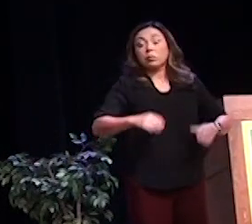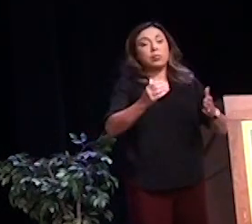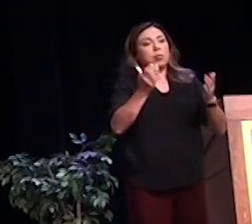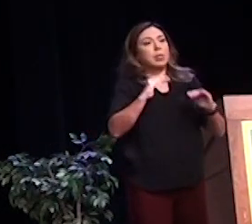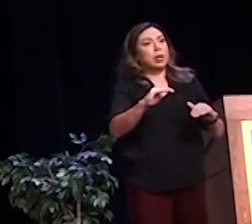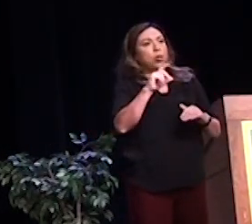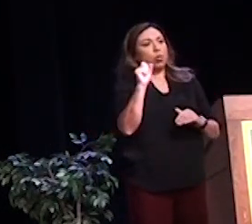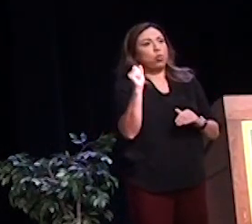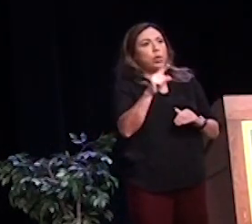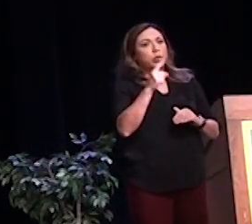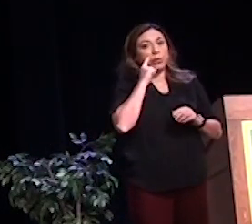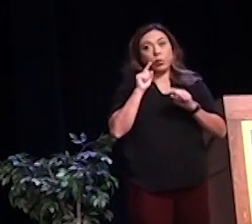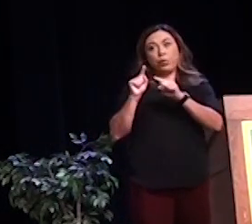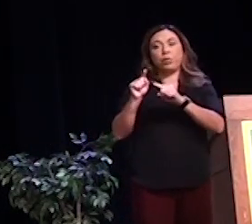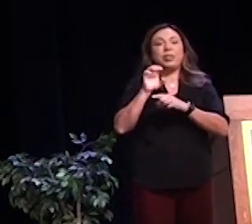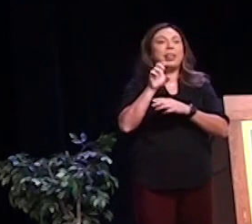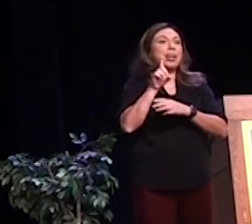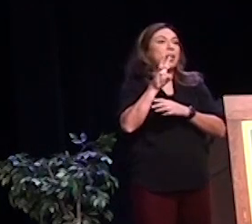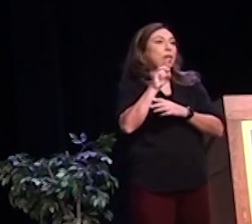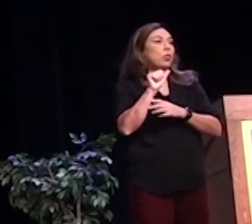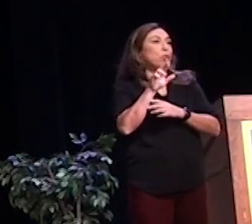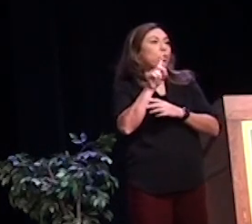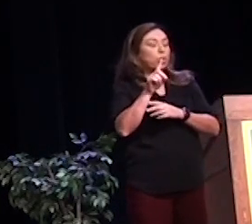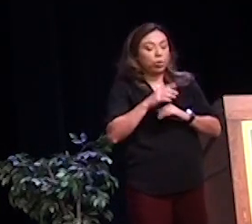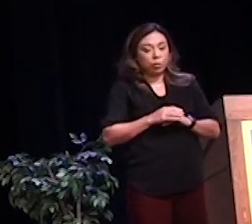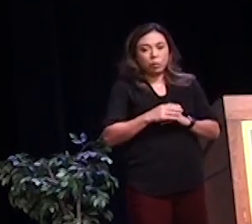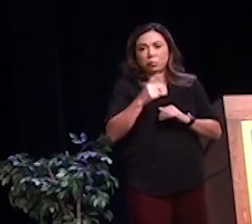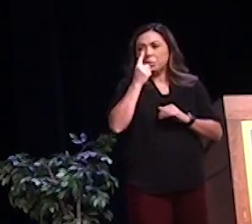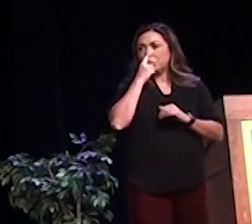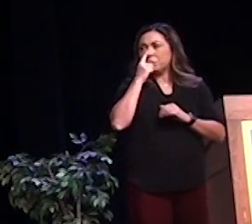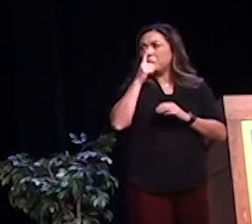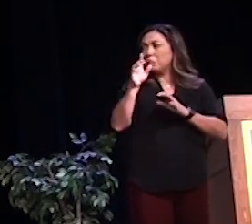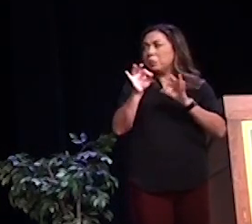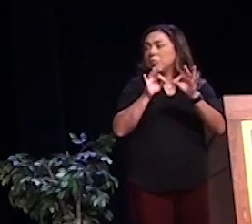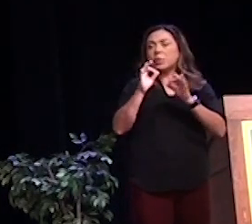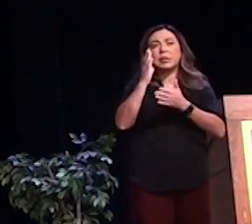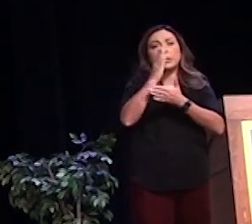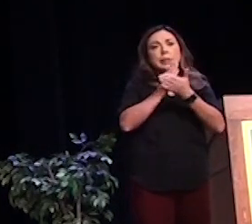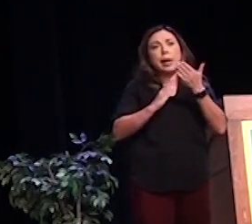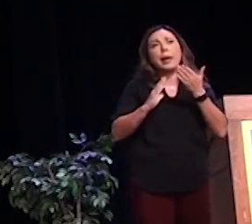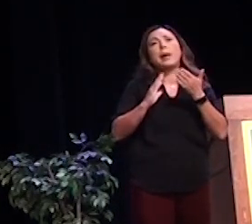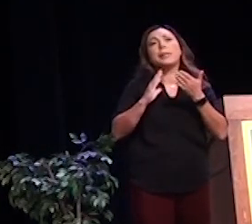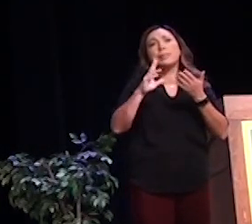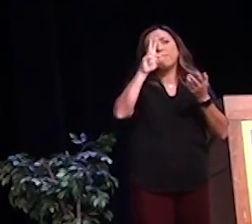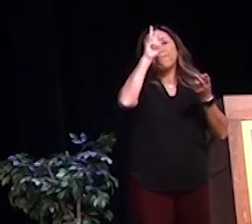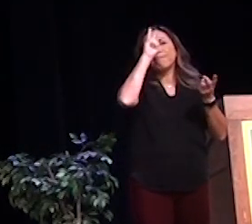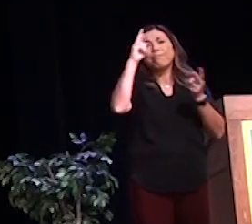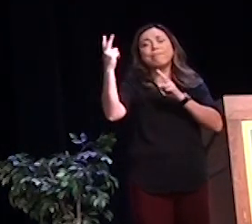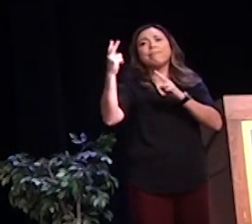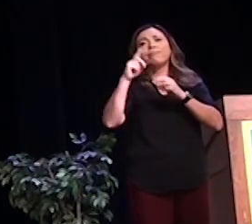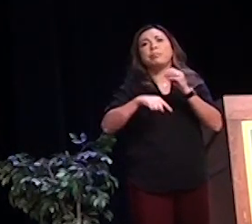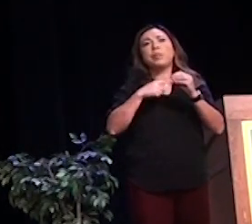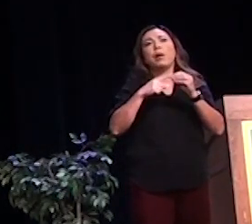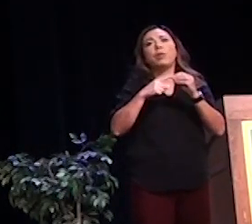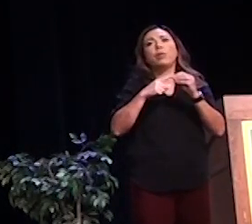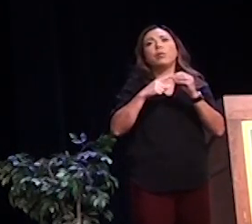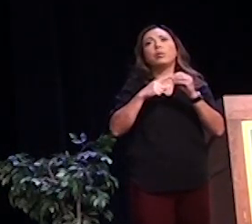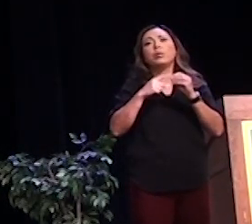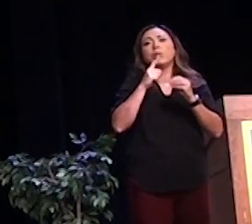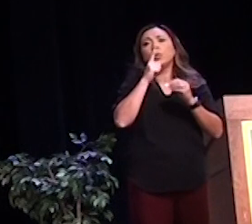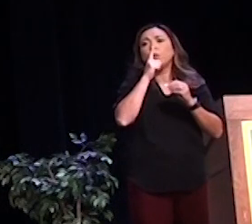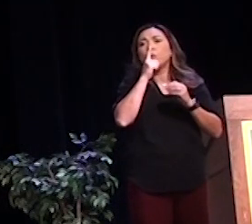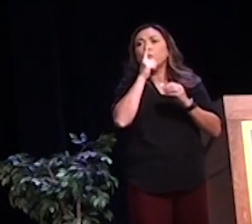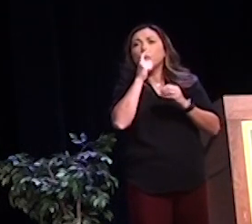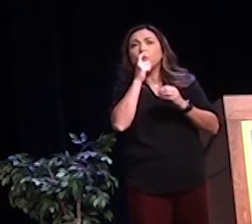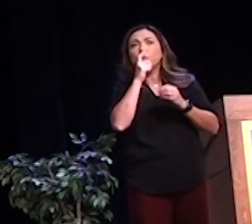This next question is for you, Edward. Can you address some of the misconceptions there are in the community about who